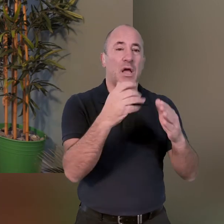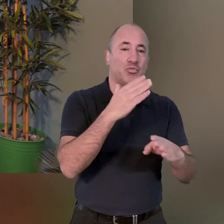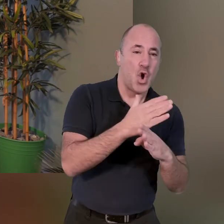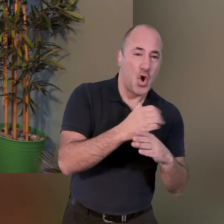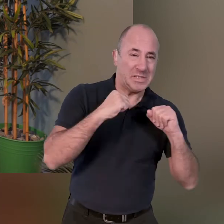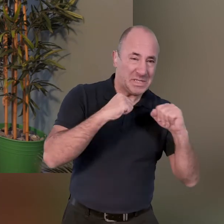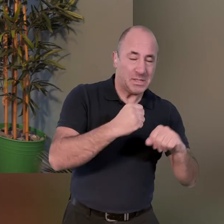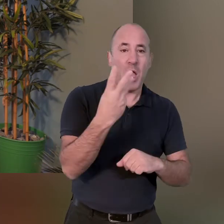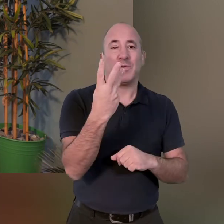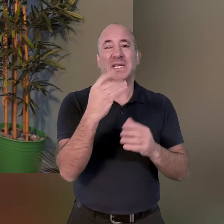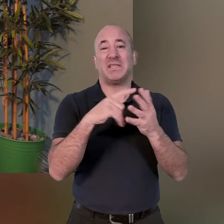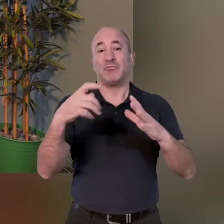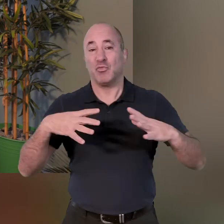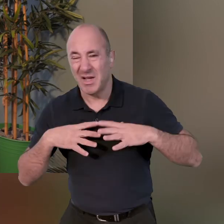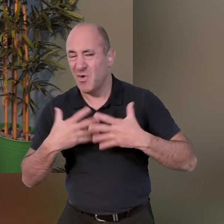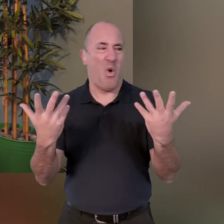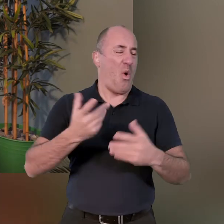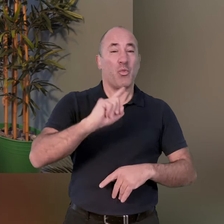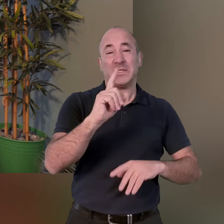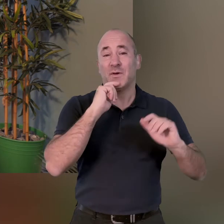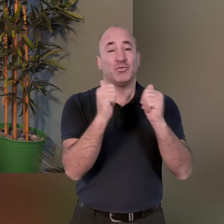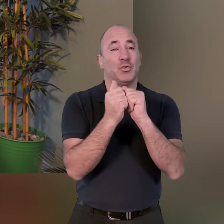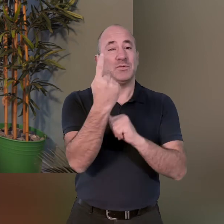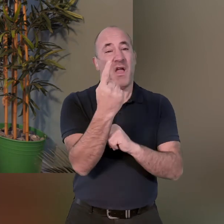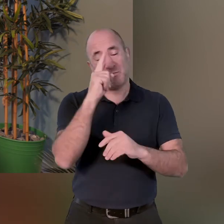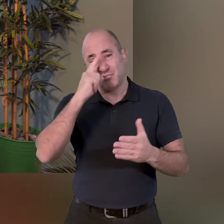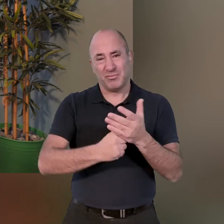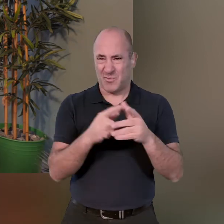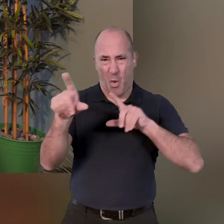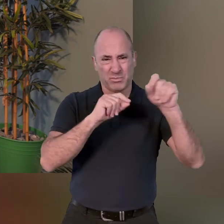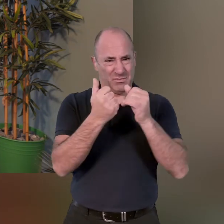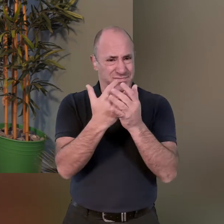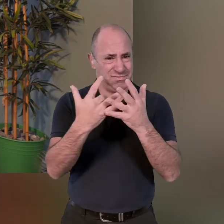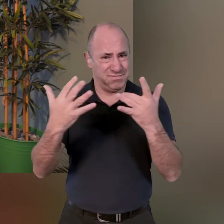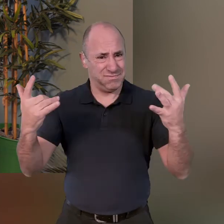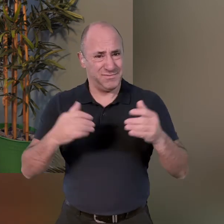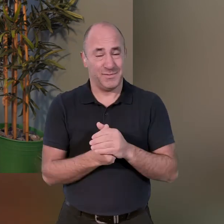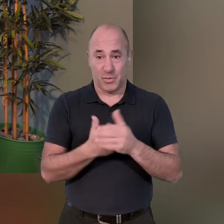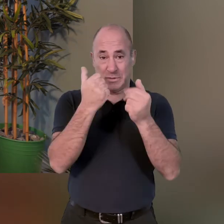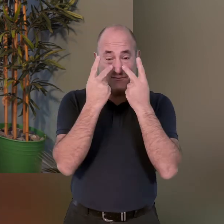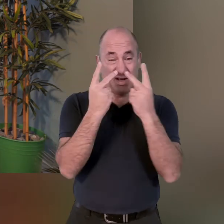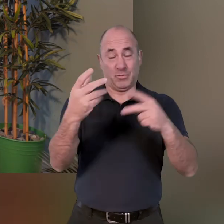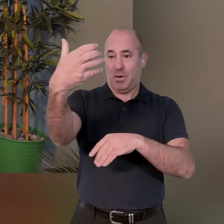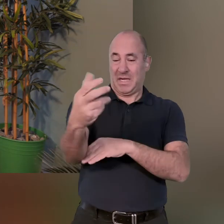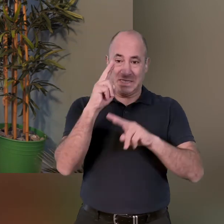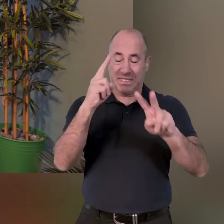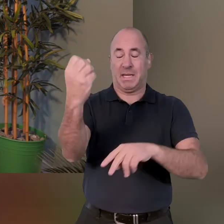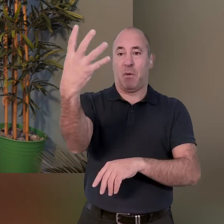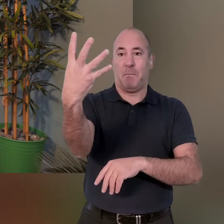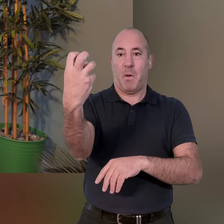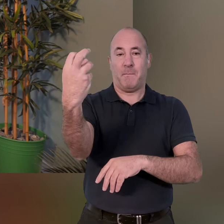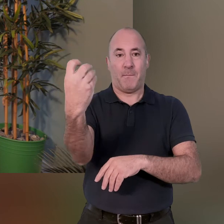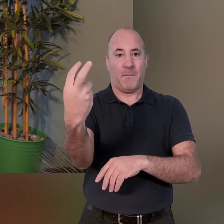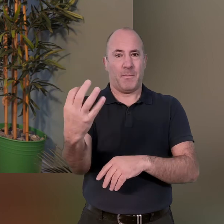and 3 seconds of rest, or whatever you want to do. So there's lots of options there within those apps too, and that's really great visual way. And obviously, I know